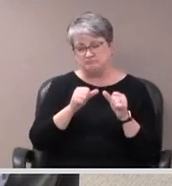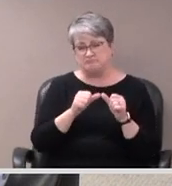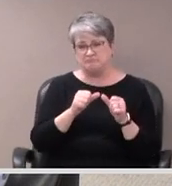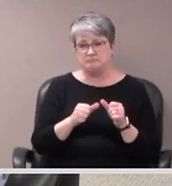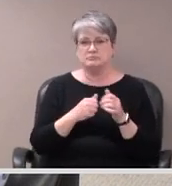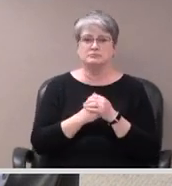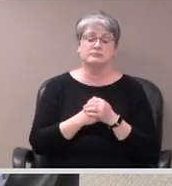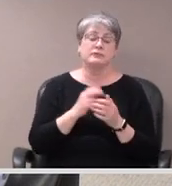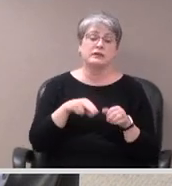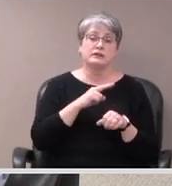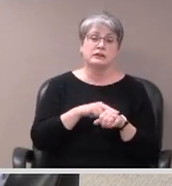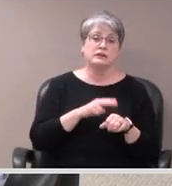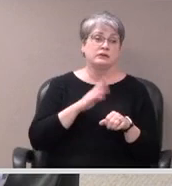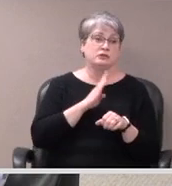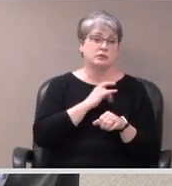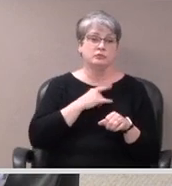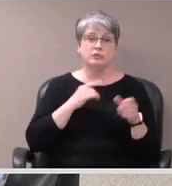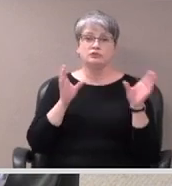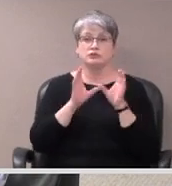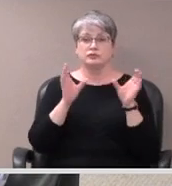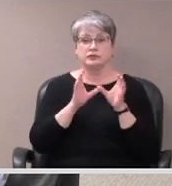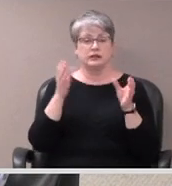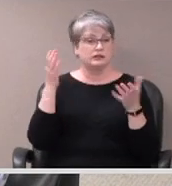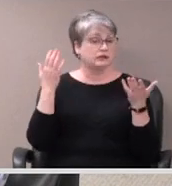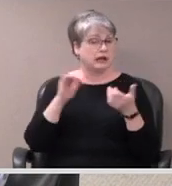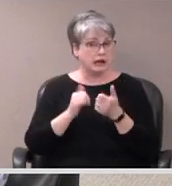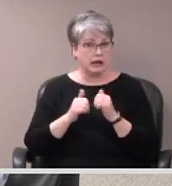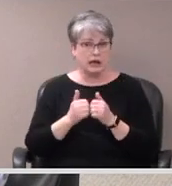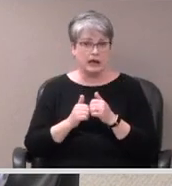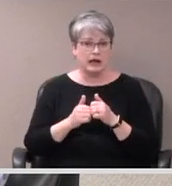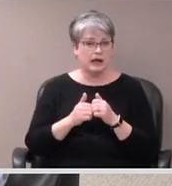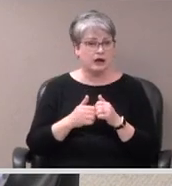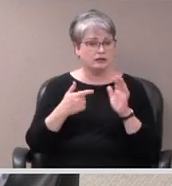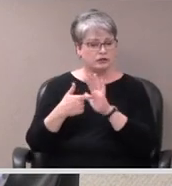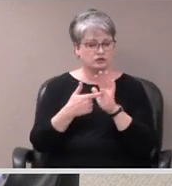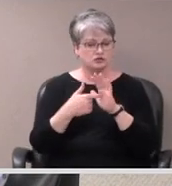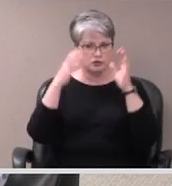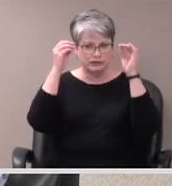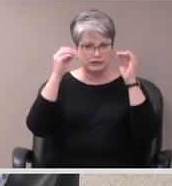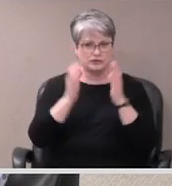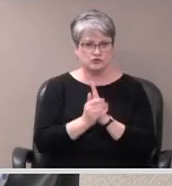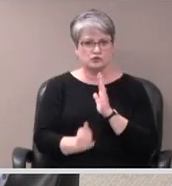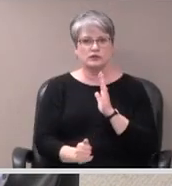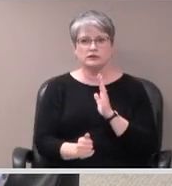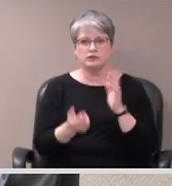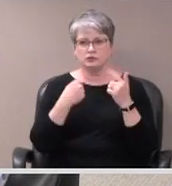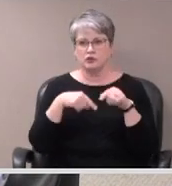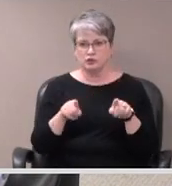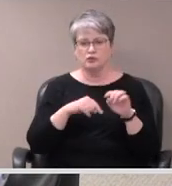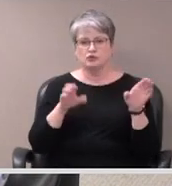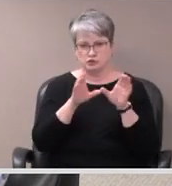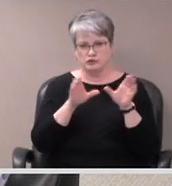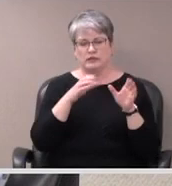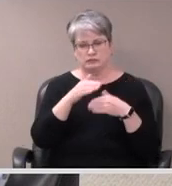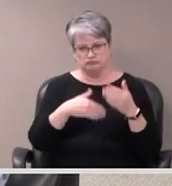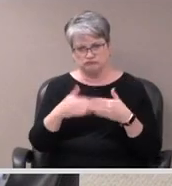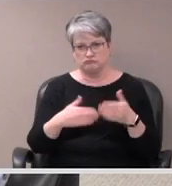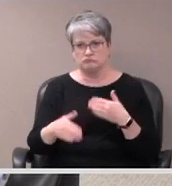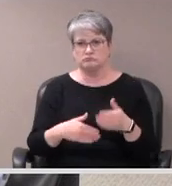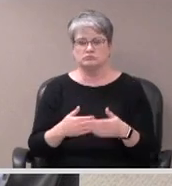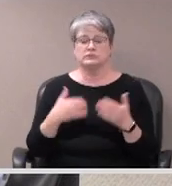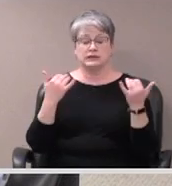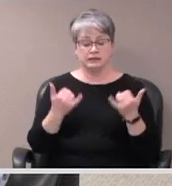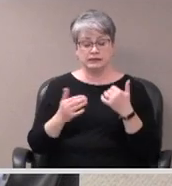National Board Certification by demonstrating their knowledge and teaching skills through an extensive, rigorous certification process.